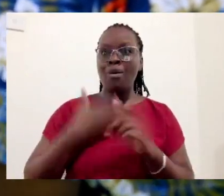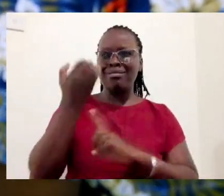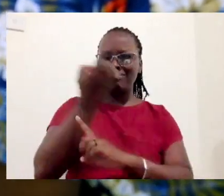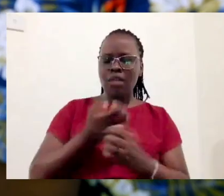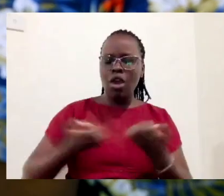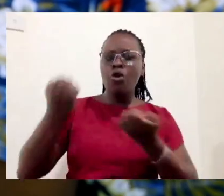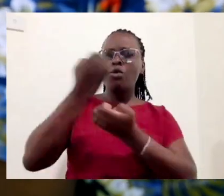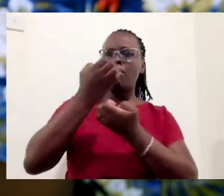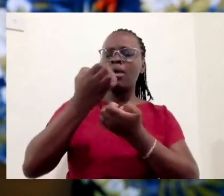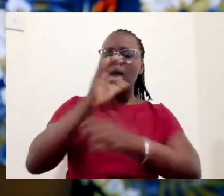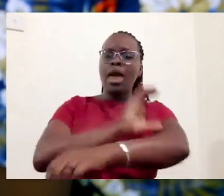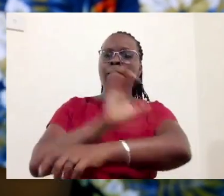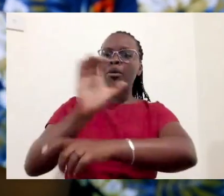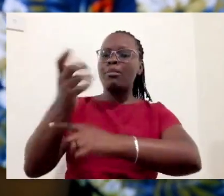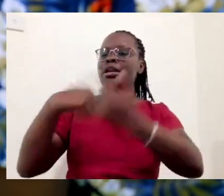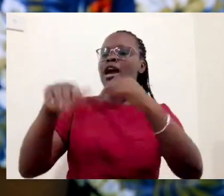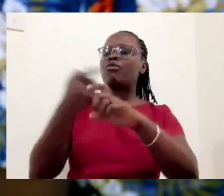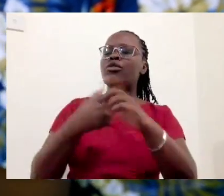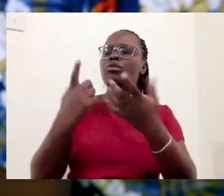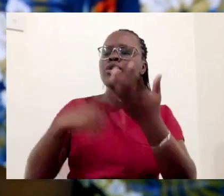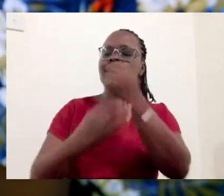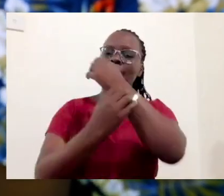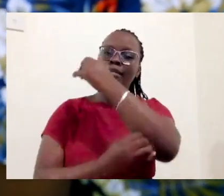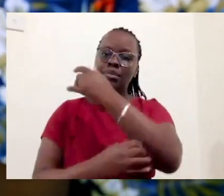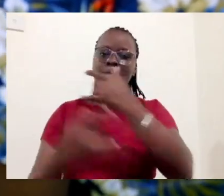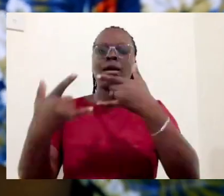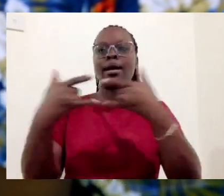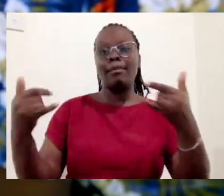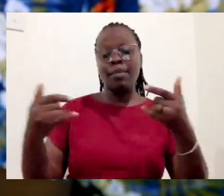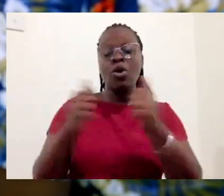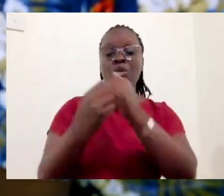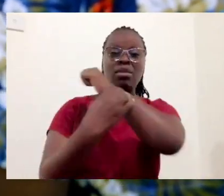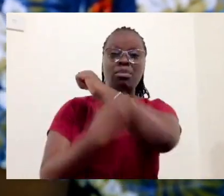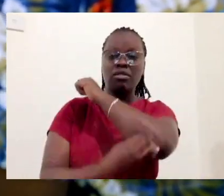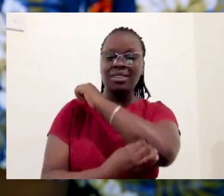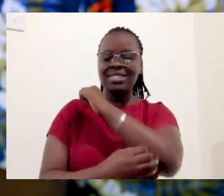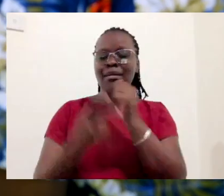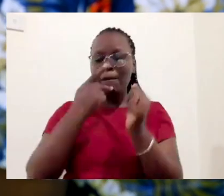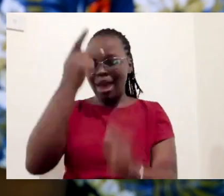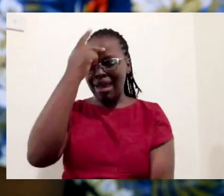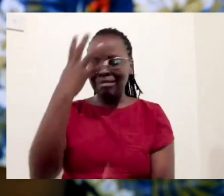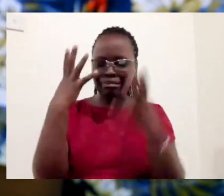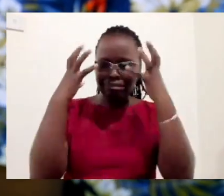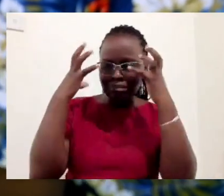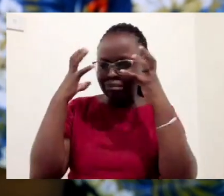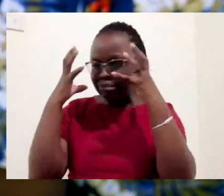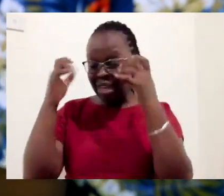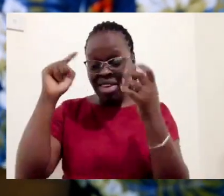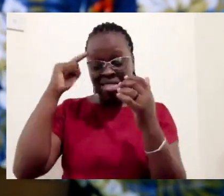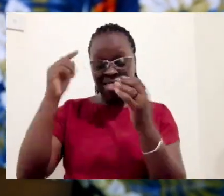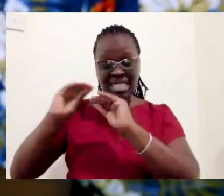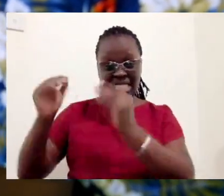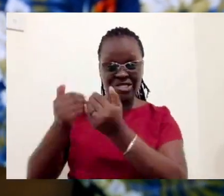Our economic empowerment comes with the poverty gap. With poverty, parents are stressed, they are not